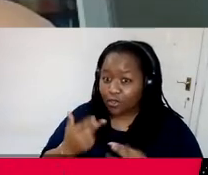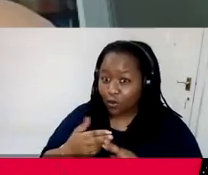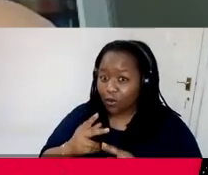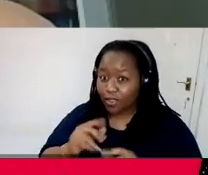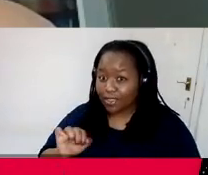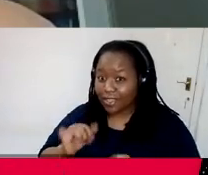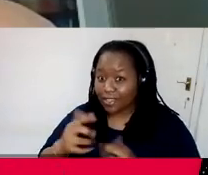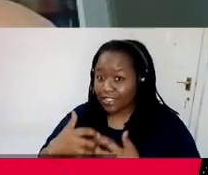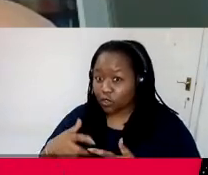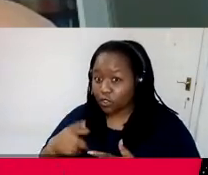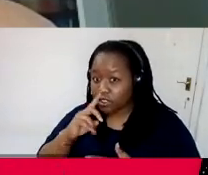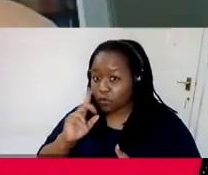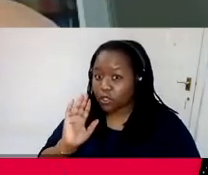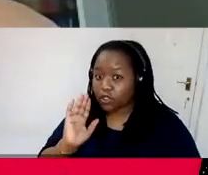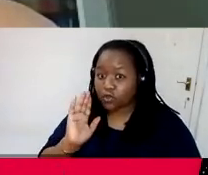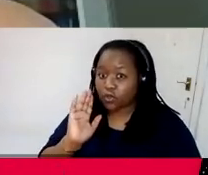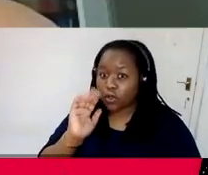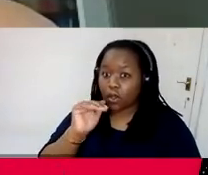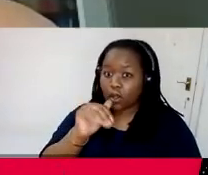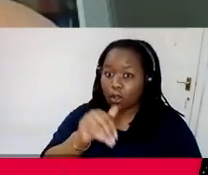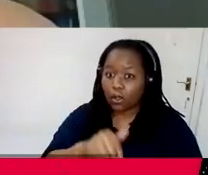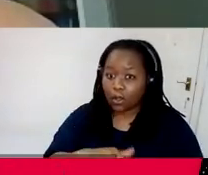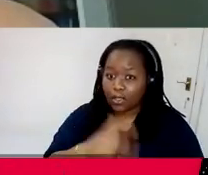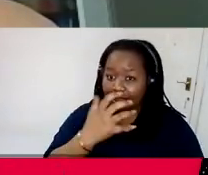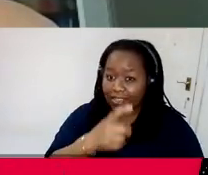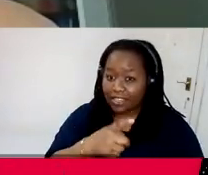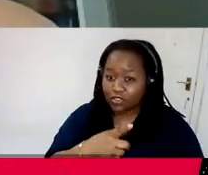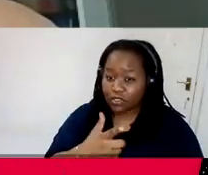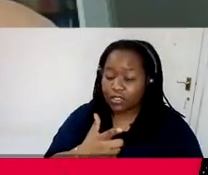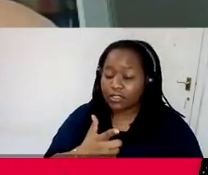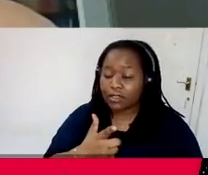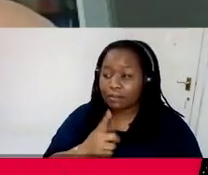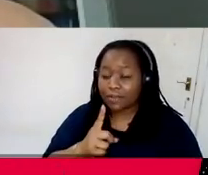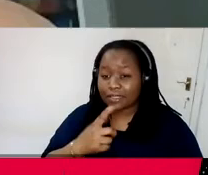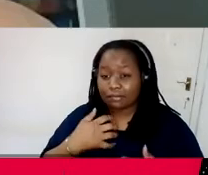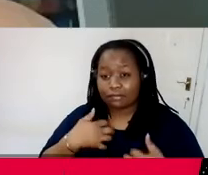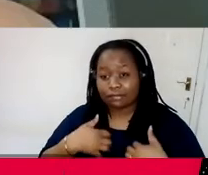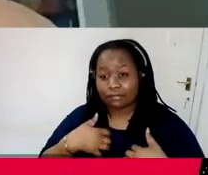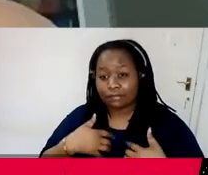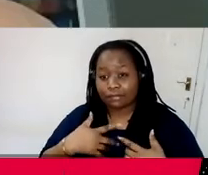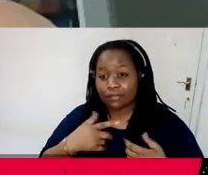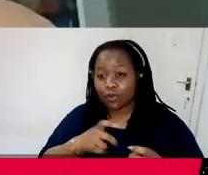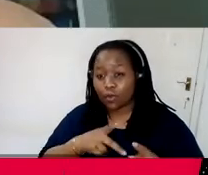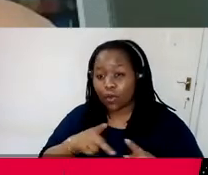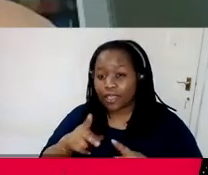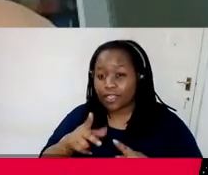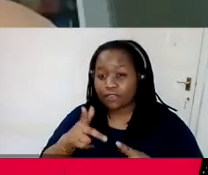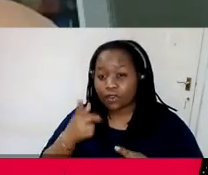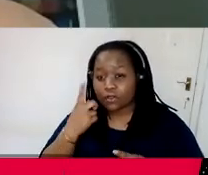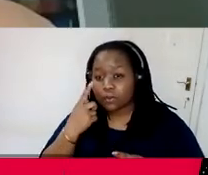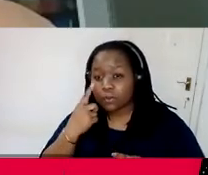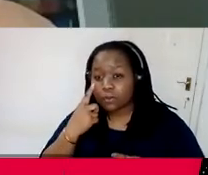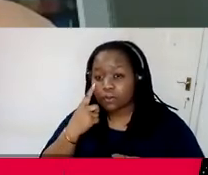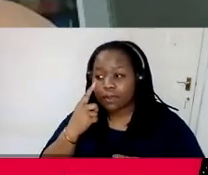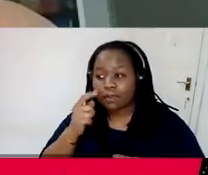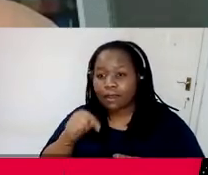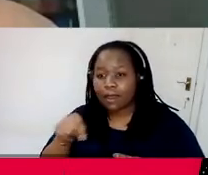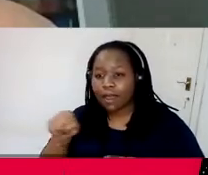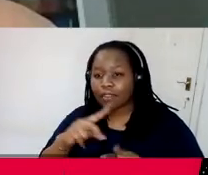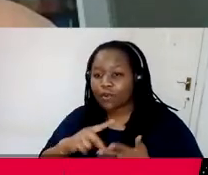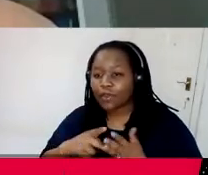account arms companies. And they also show how inherently entrenched in the